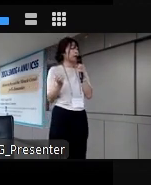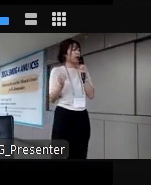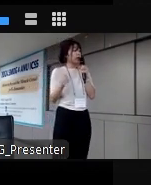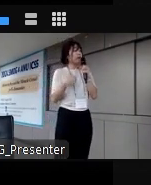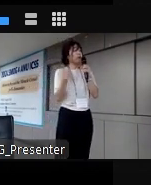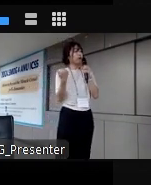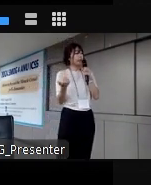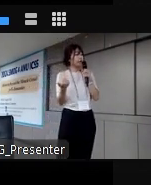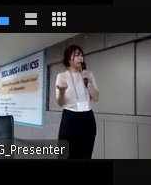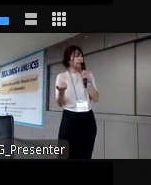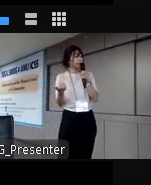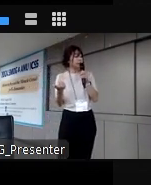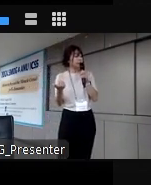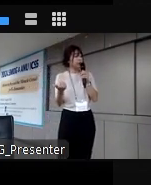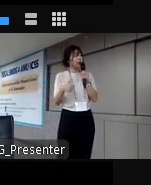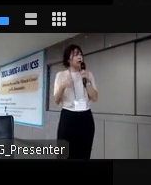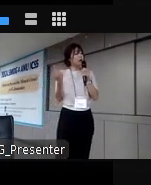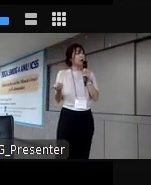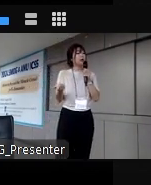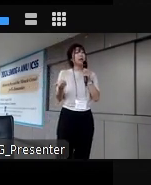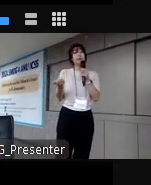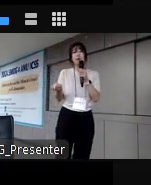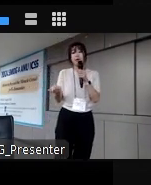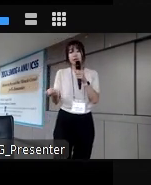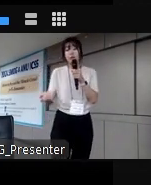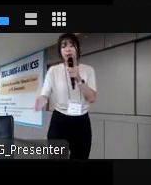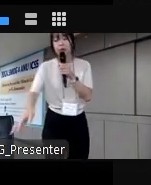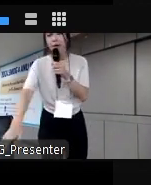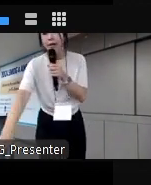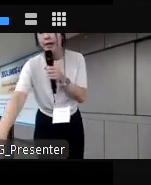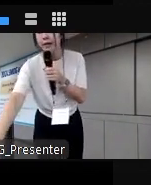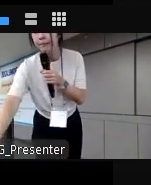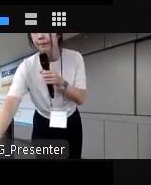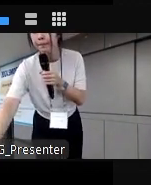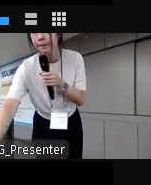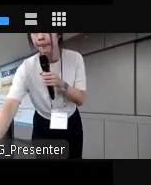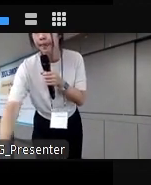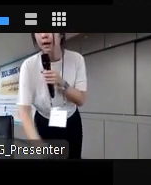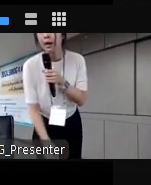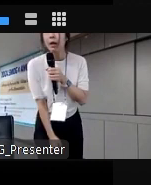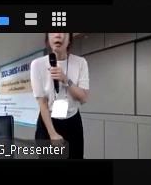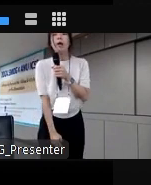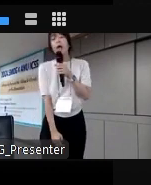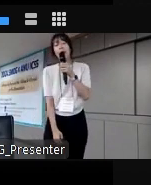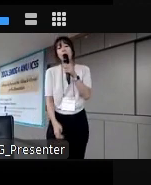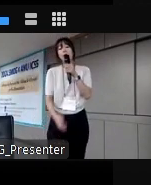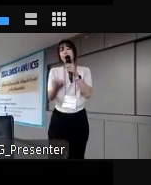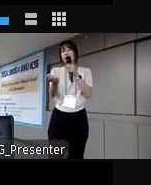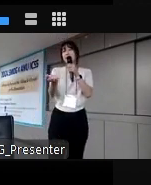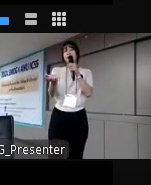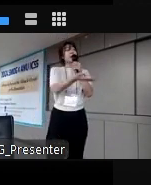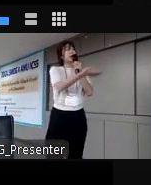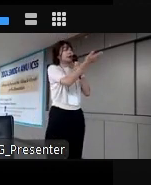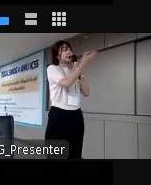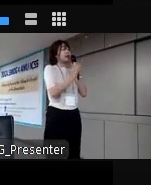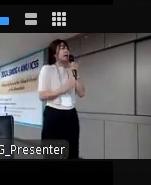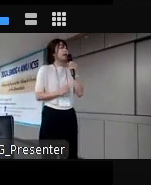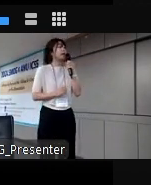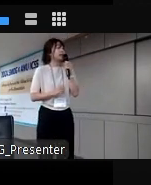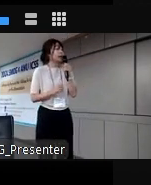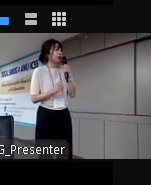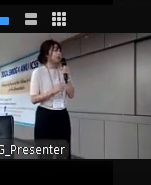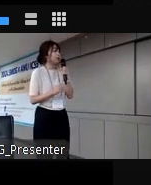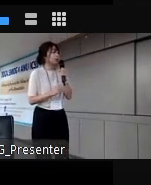referent if there was contextual support or if locus overtly marked it. And our ratings data look exactly